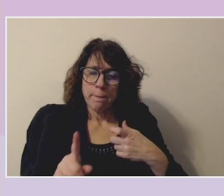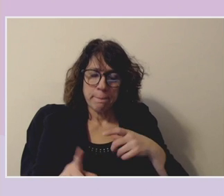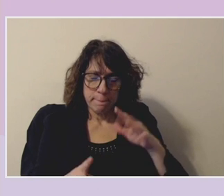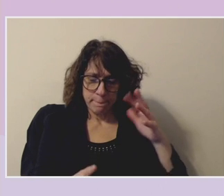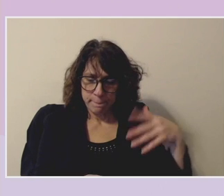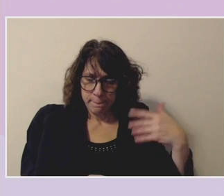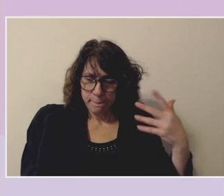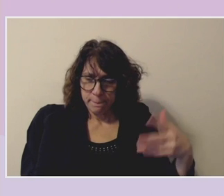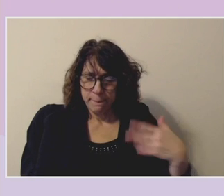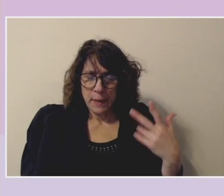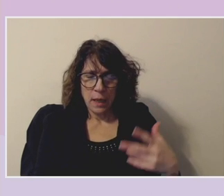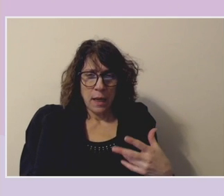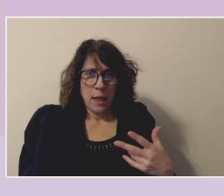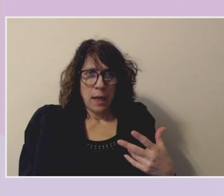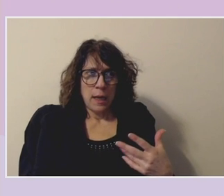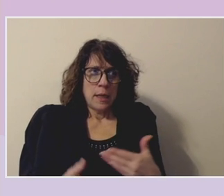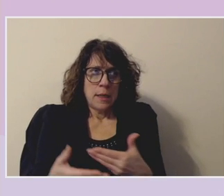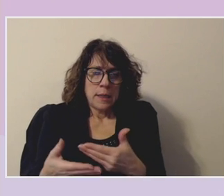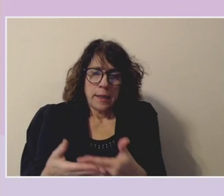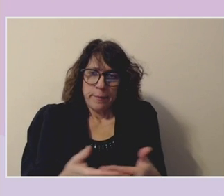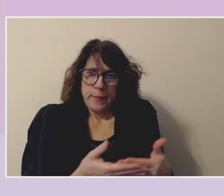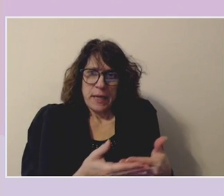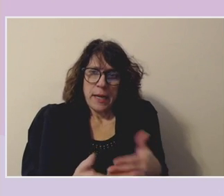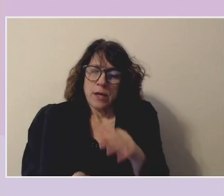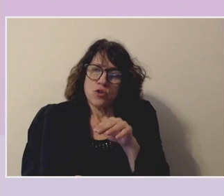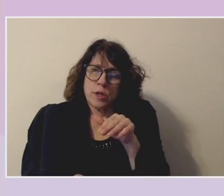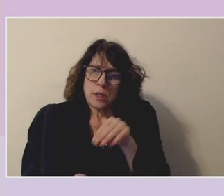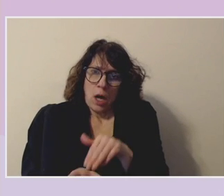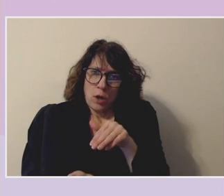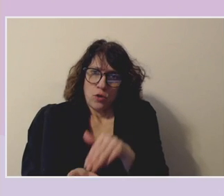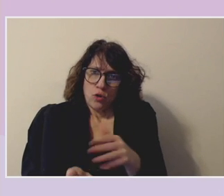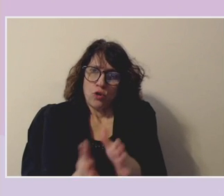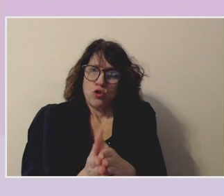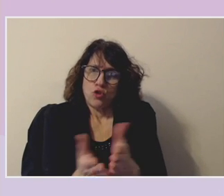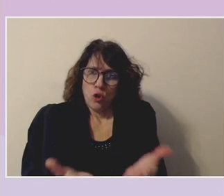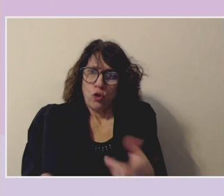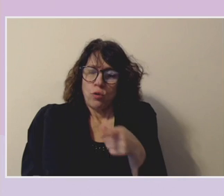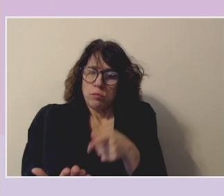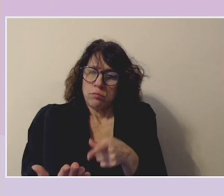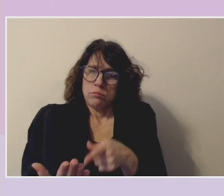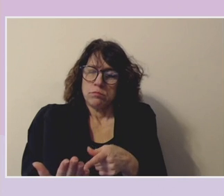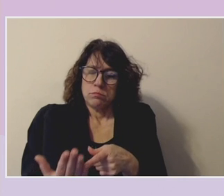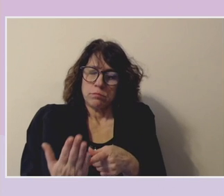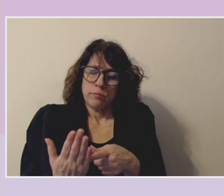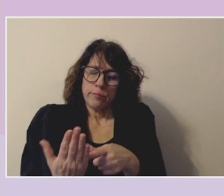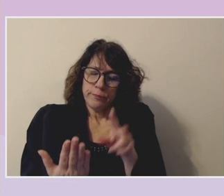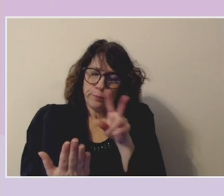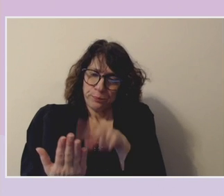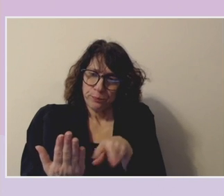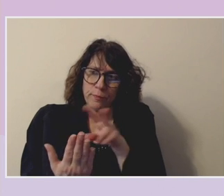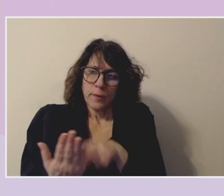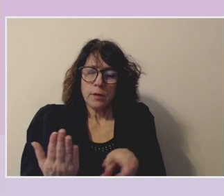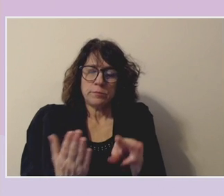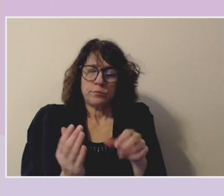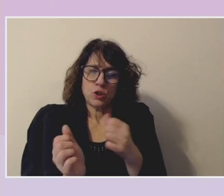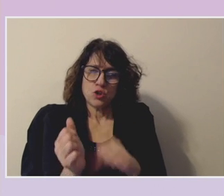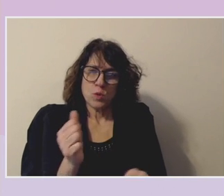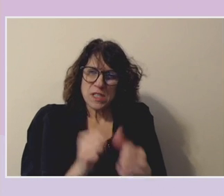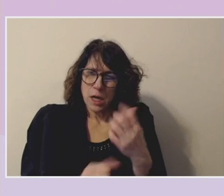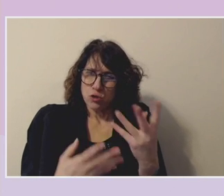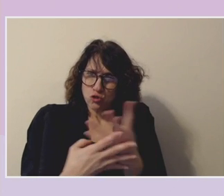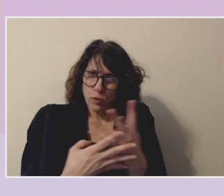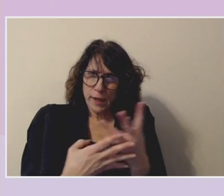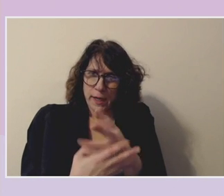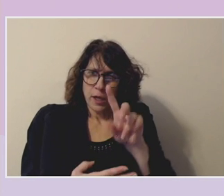in the Pediatrics Journal. I'm a pediatrician, so I tend to look at that journal, but that looks at some of the suicide risk screening tools and where there's